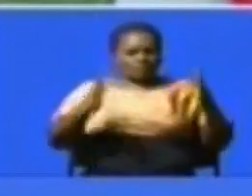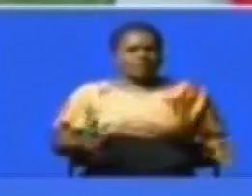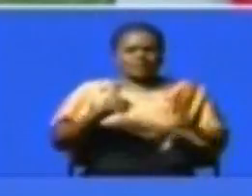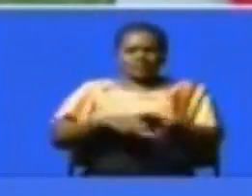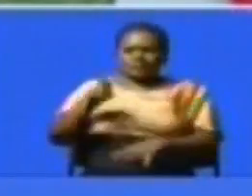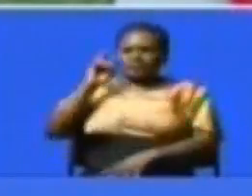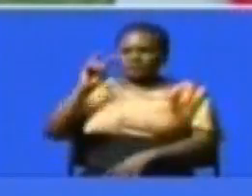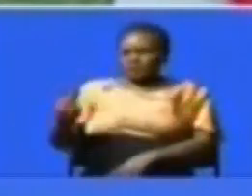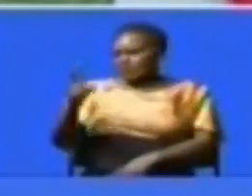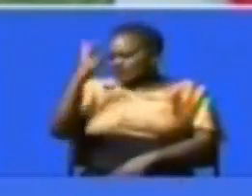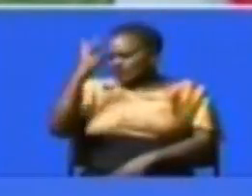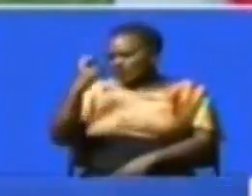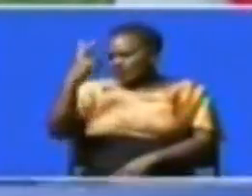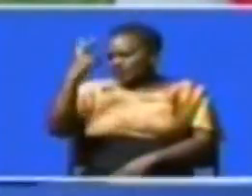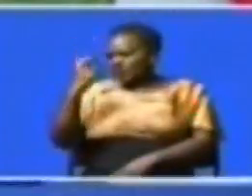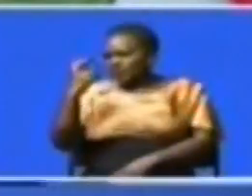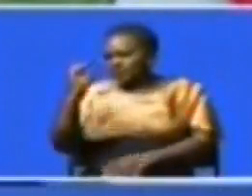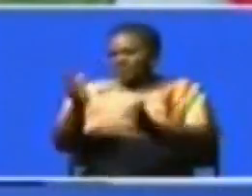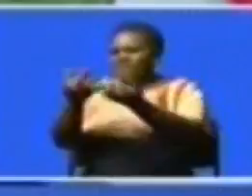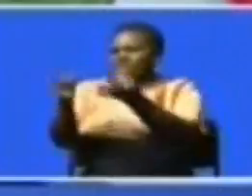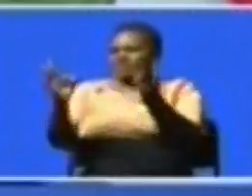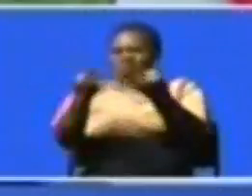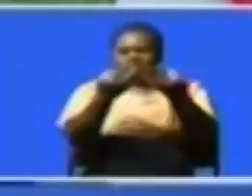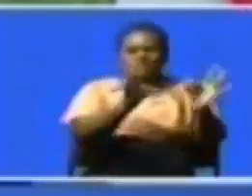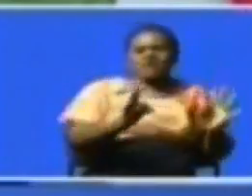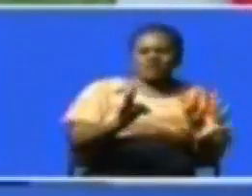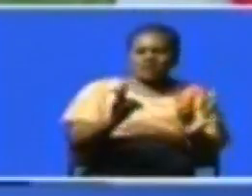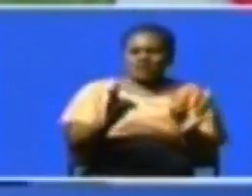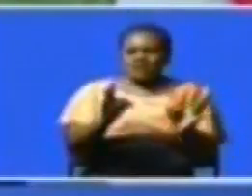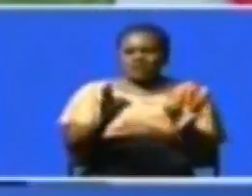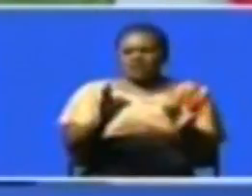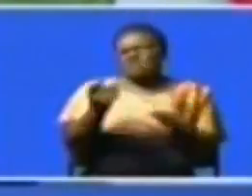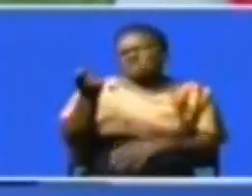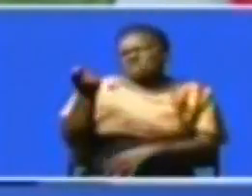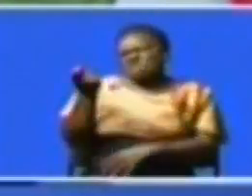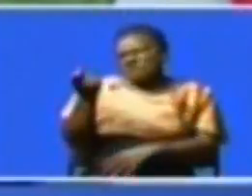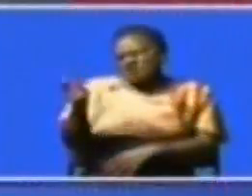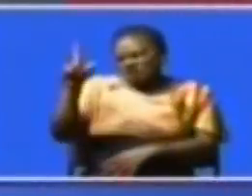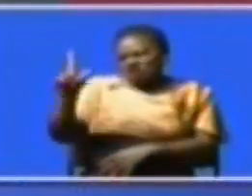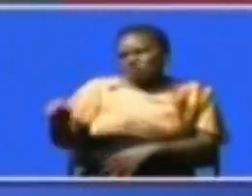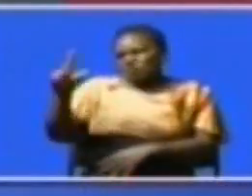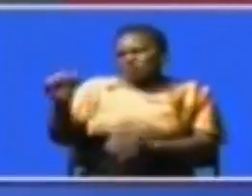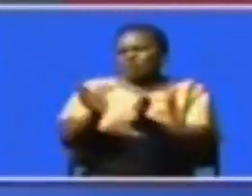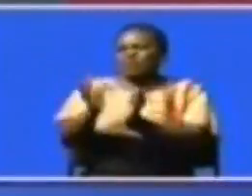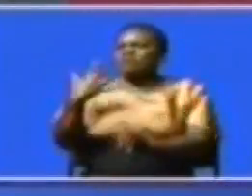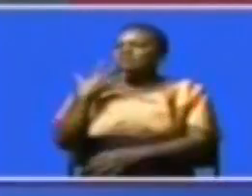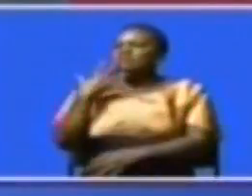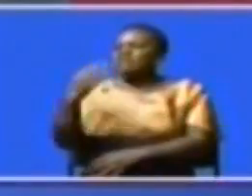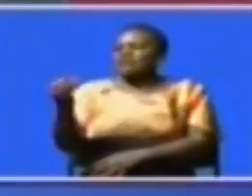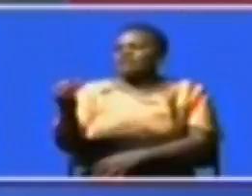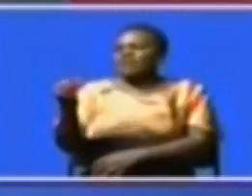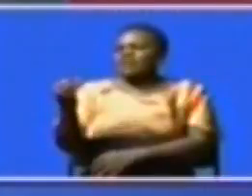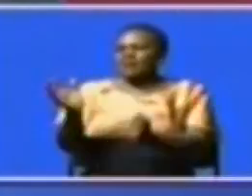witness suspects released on ridiculously low bail terms. A 500 shilling